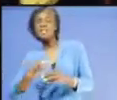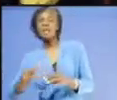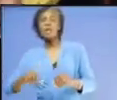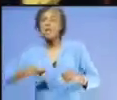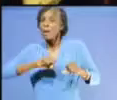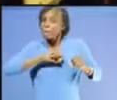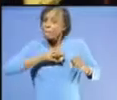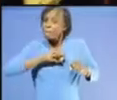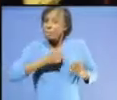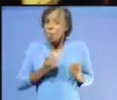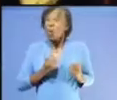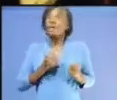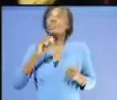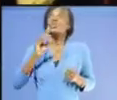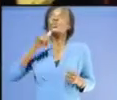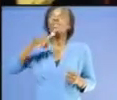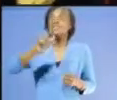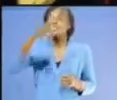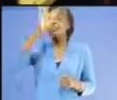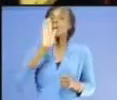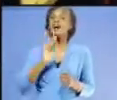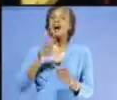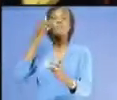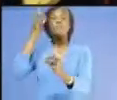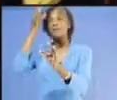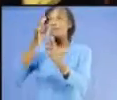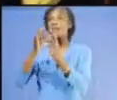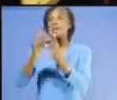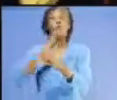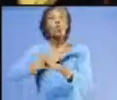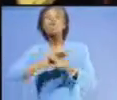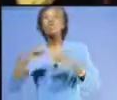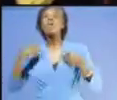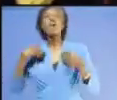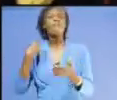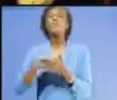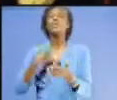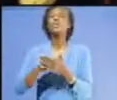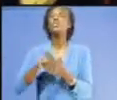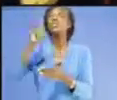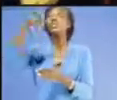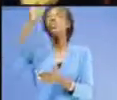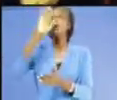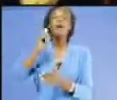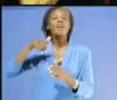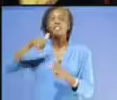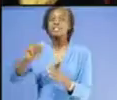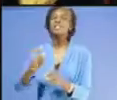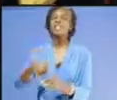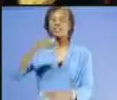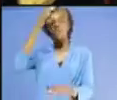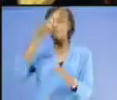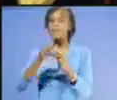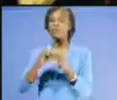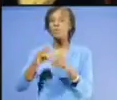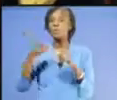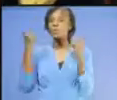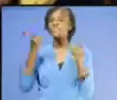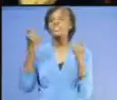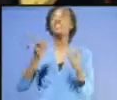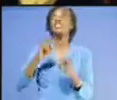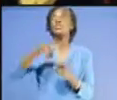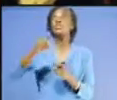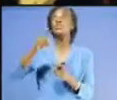you've still been faithful. When we're penniless, you've been faithful. When we're sick, you've been faithful. When we're on